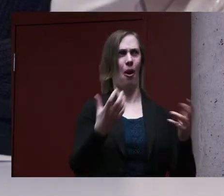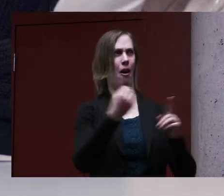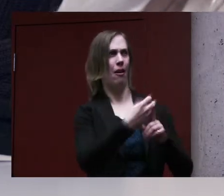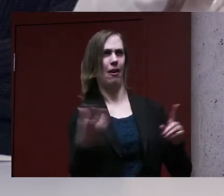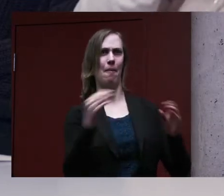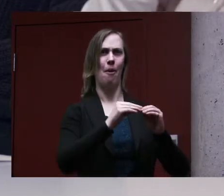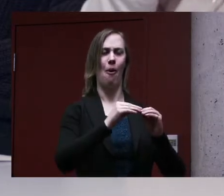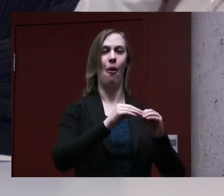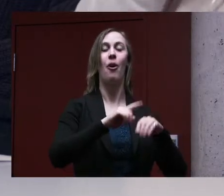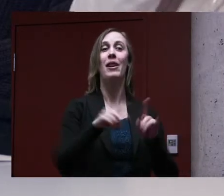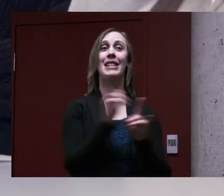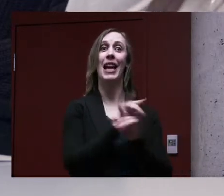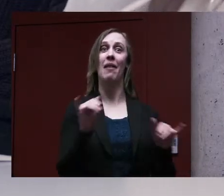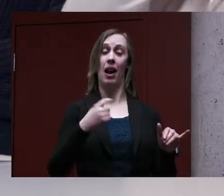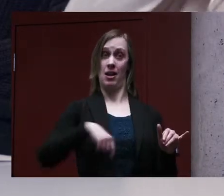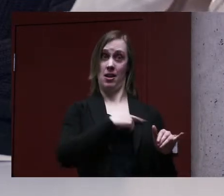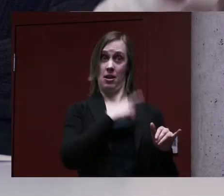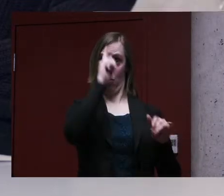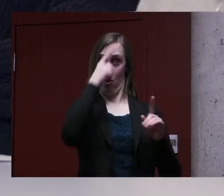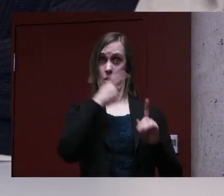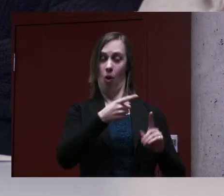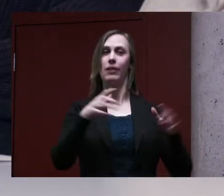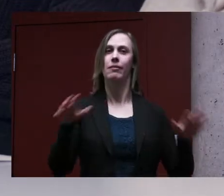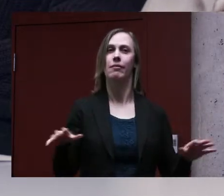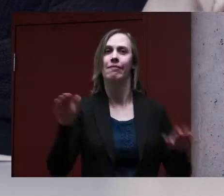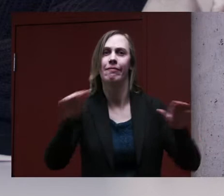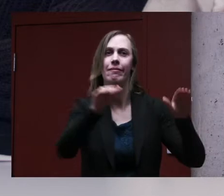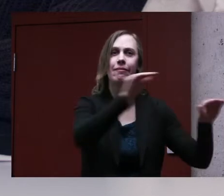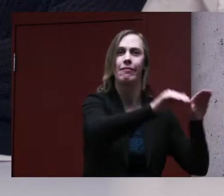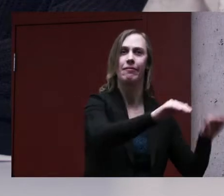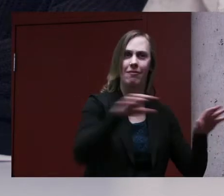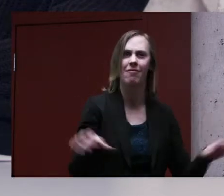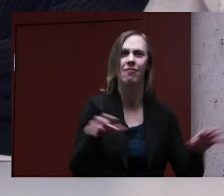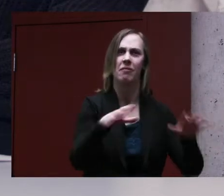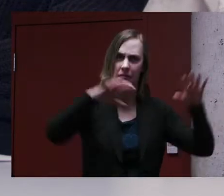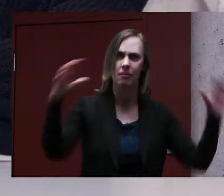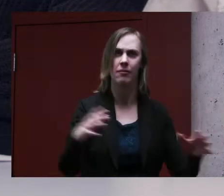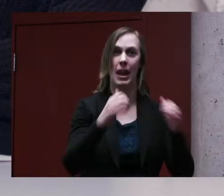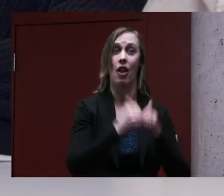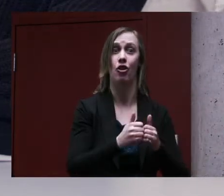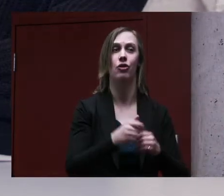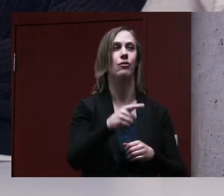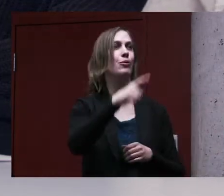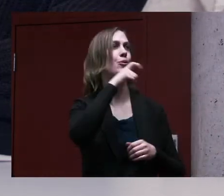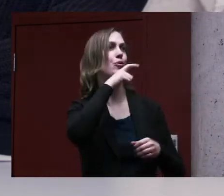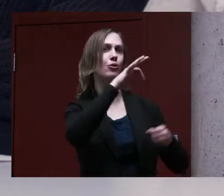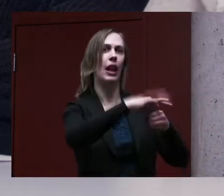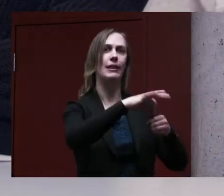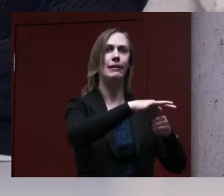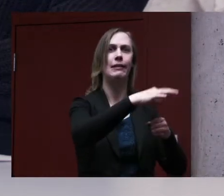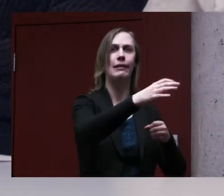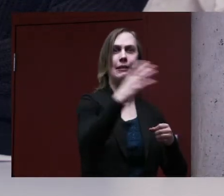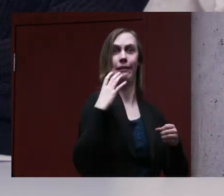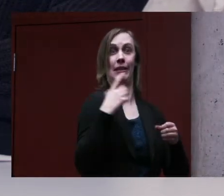trying to mobilize as well people to approach their elected representatives in Nova Scotia,